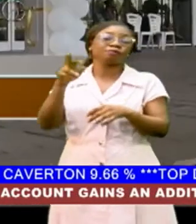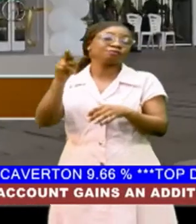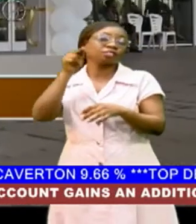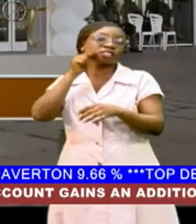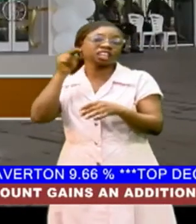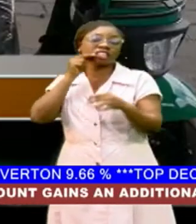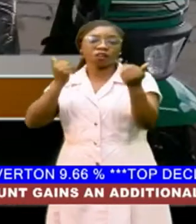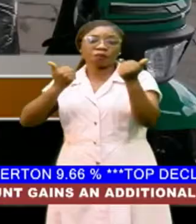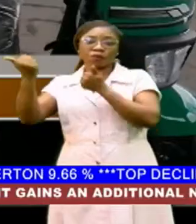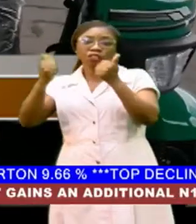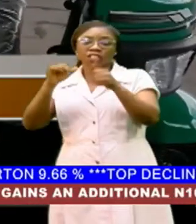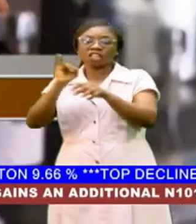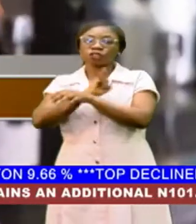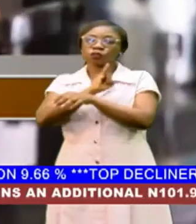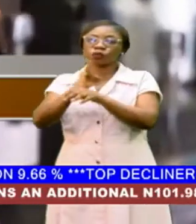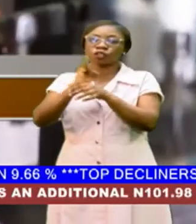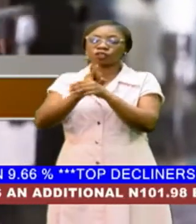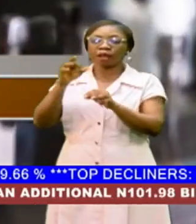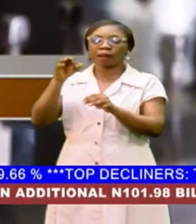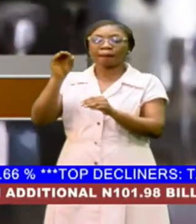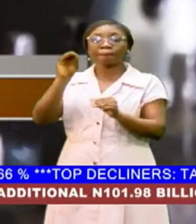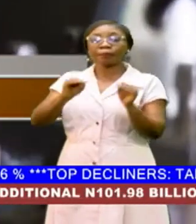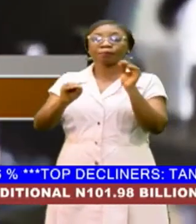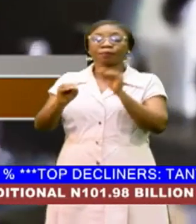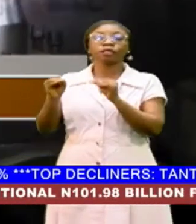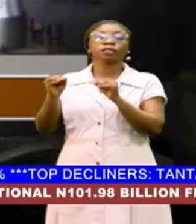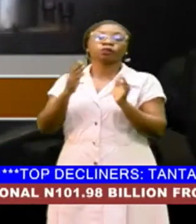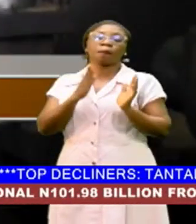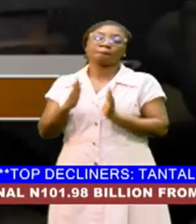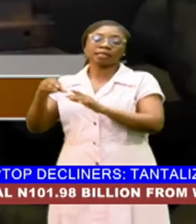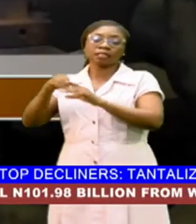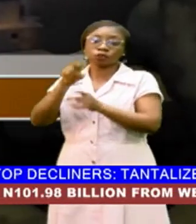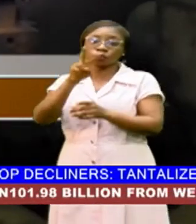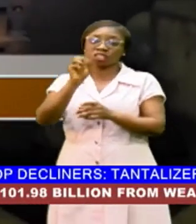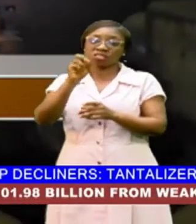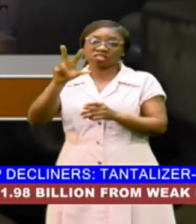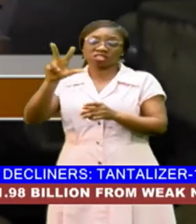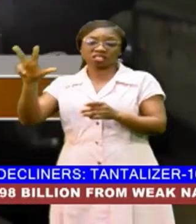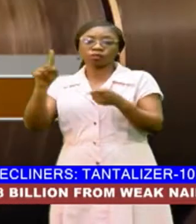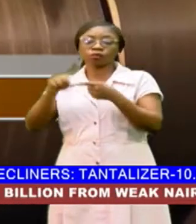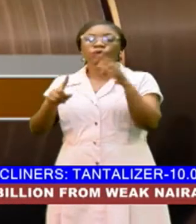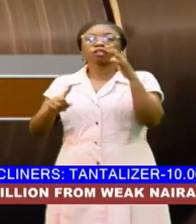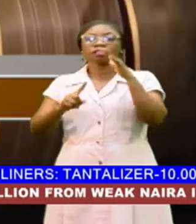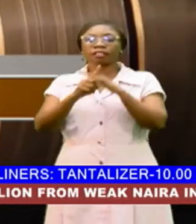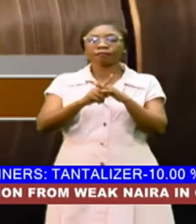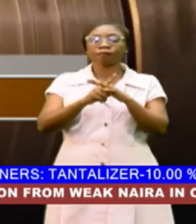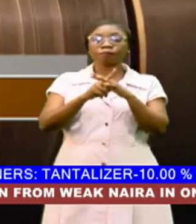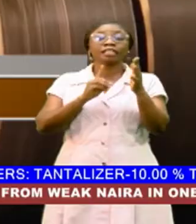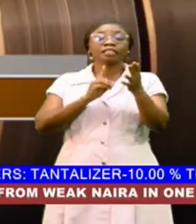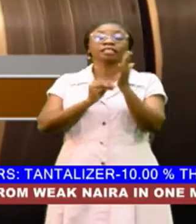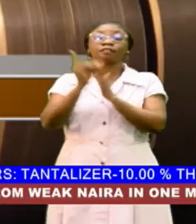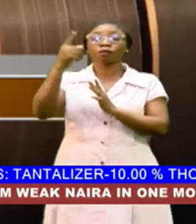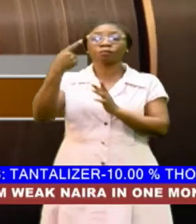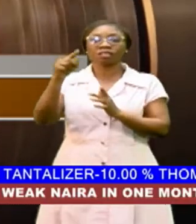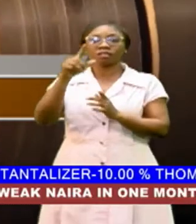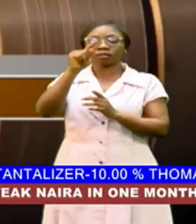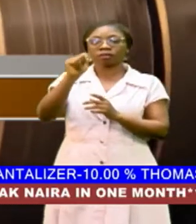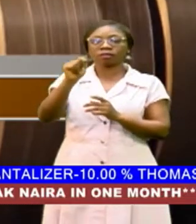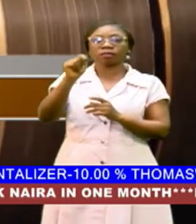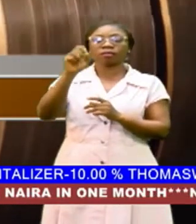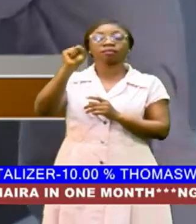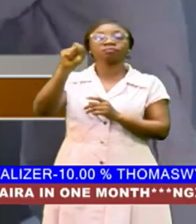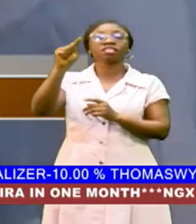Industry Development Plan 2023 to optimally develop the steel sector, spare parts market,